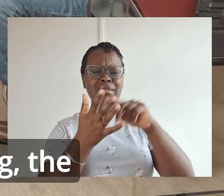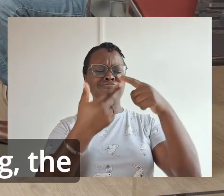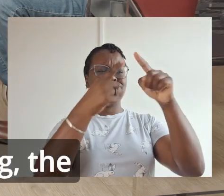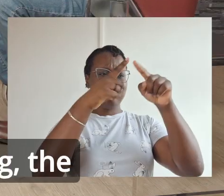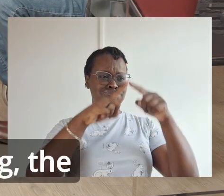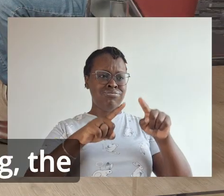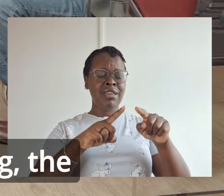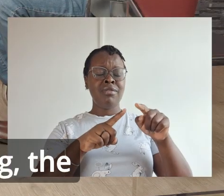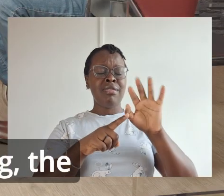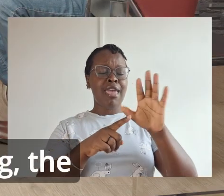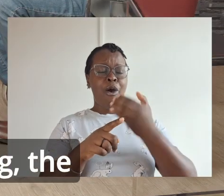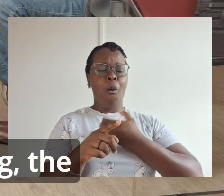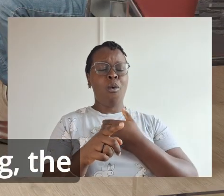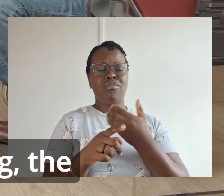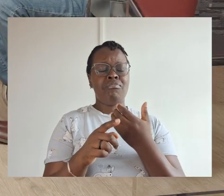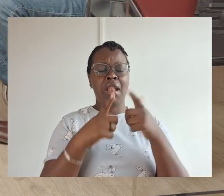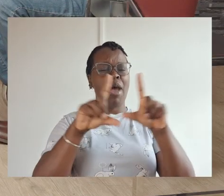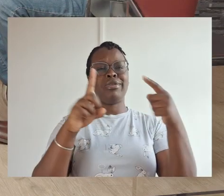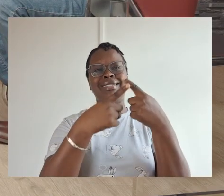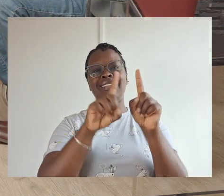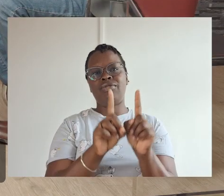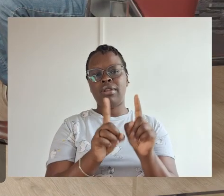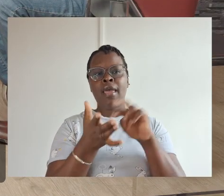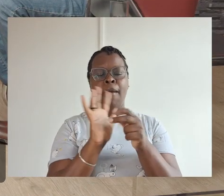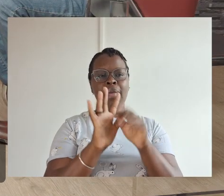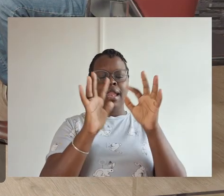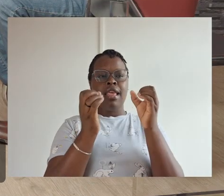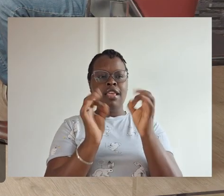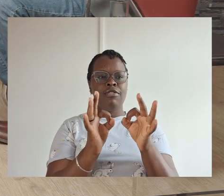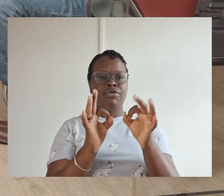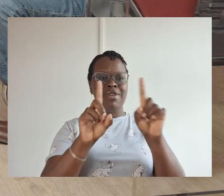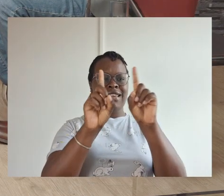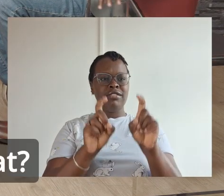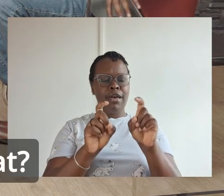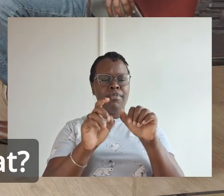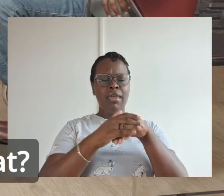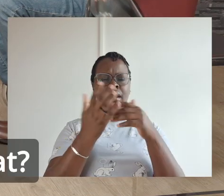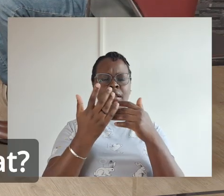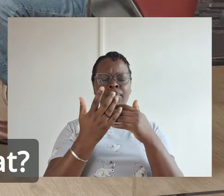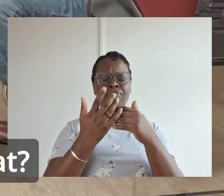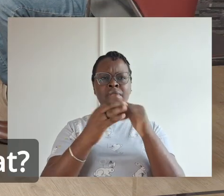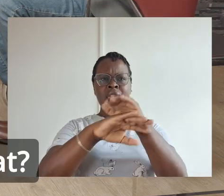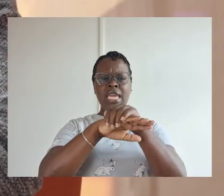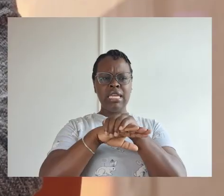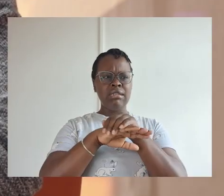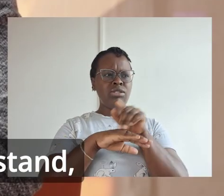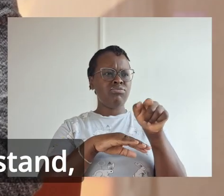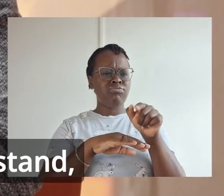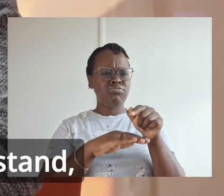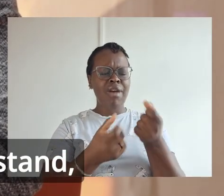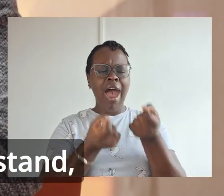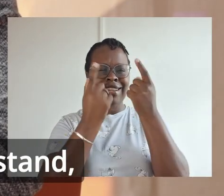parts of the world who are coming to the refugee camps with their language of their catchments. So how do we now balance that